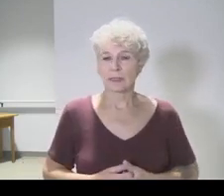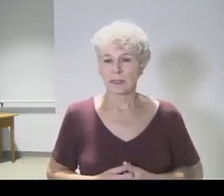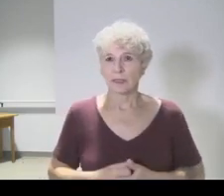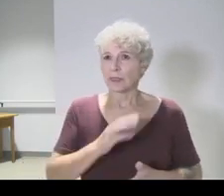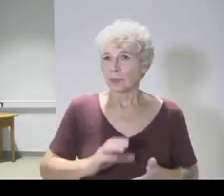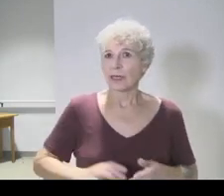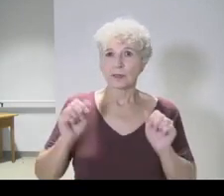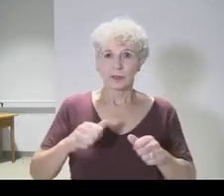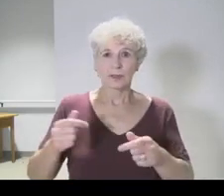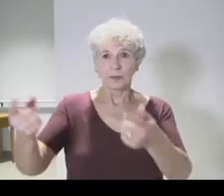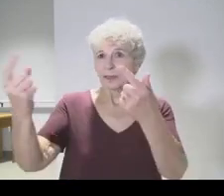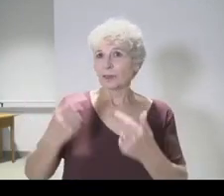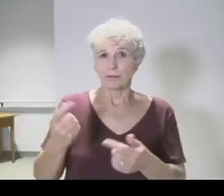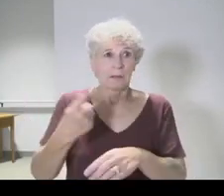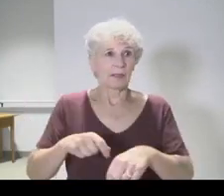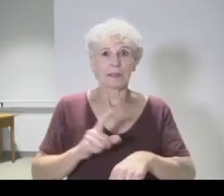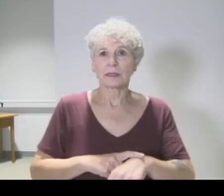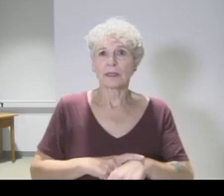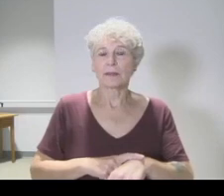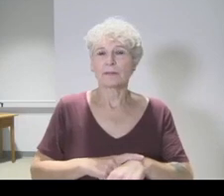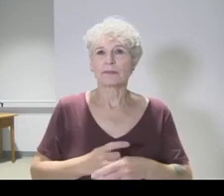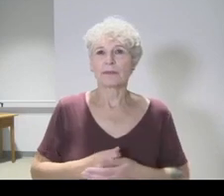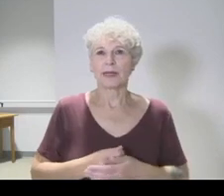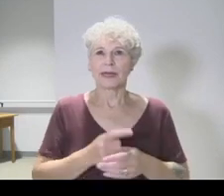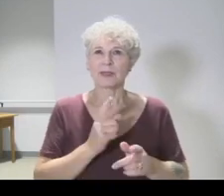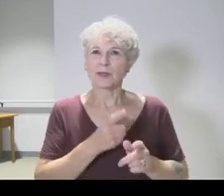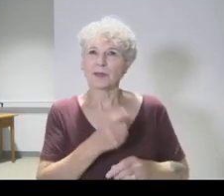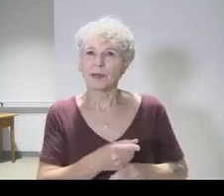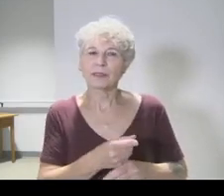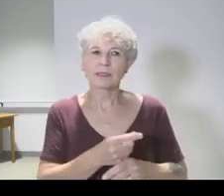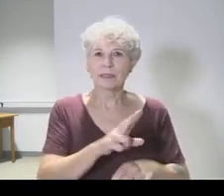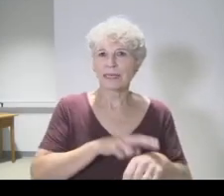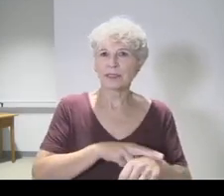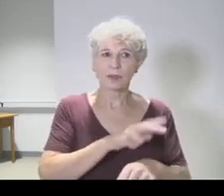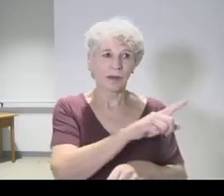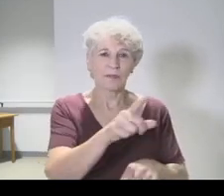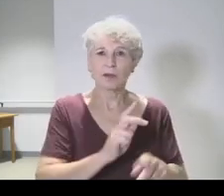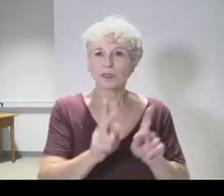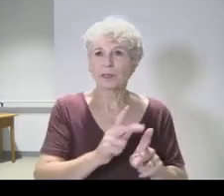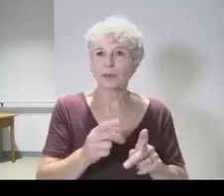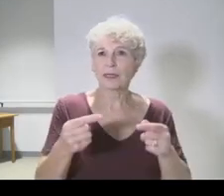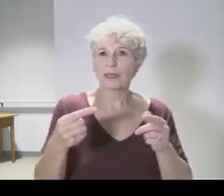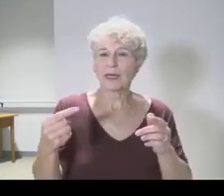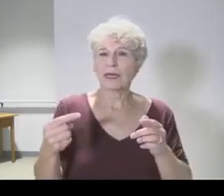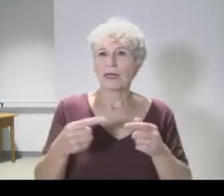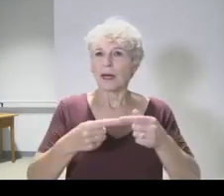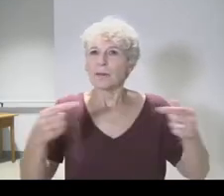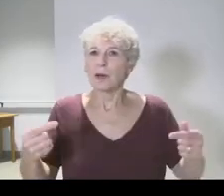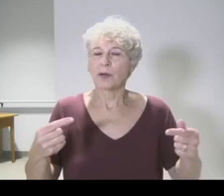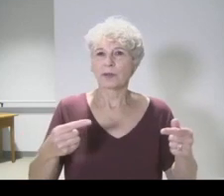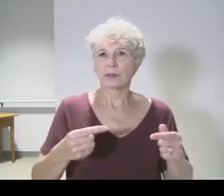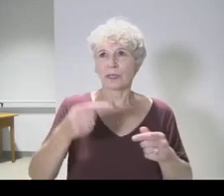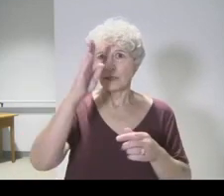Christ could come back at any time. And the threatening nature of those who oppose God continues to become more and more